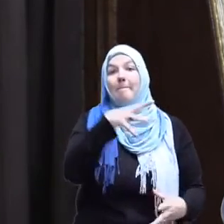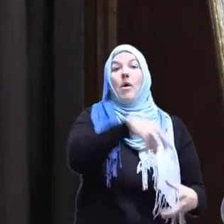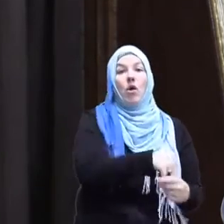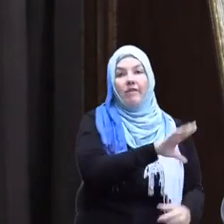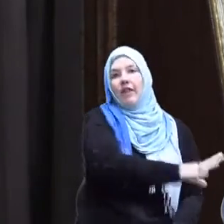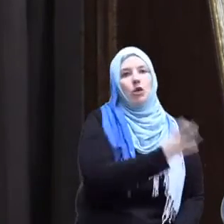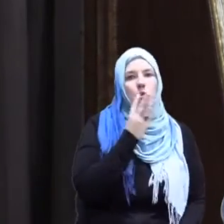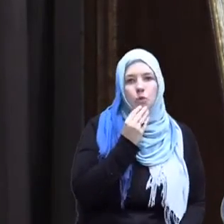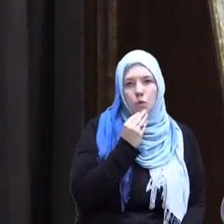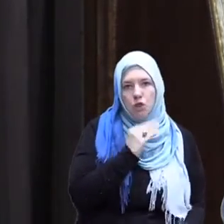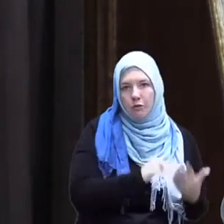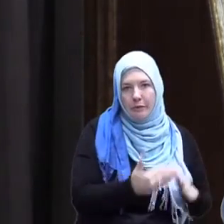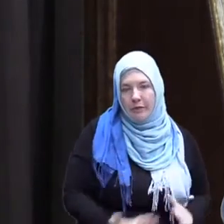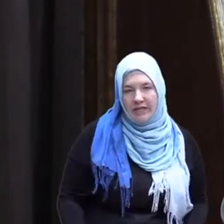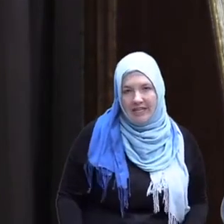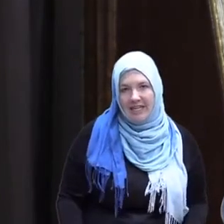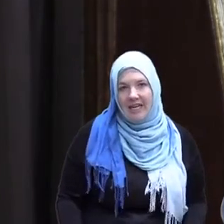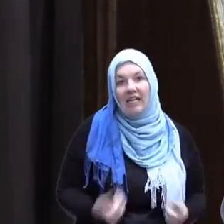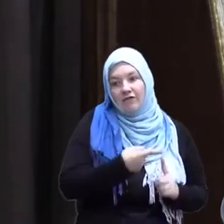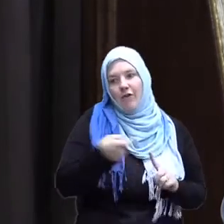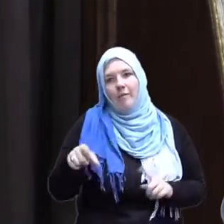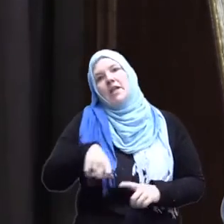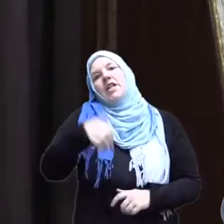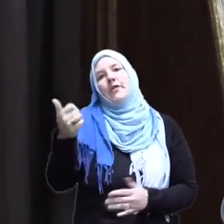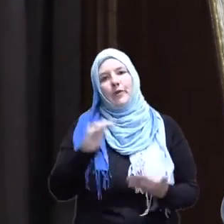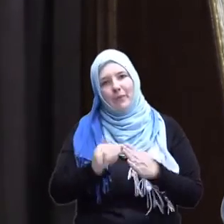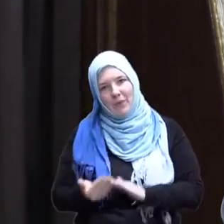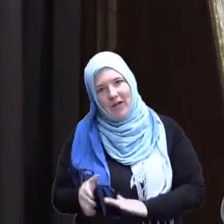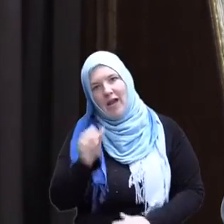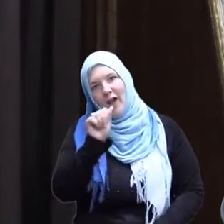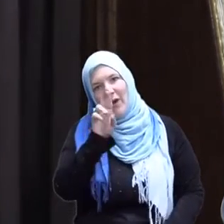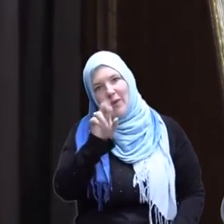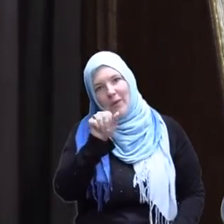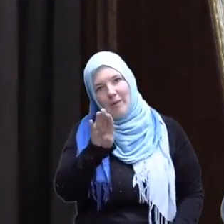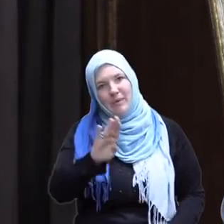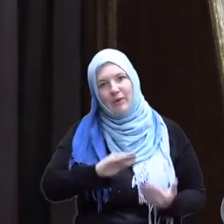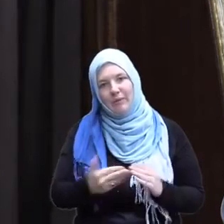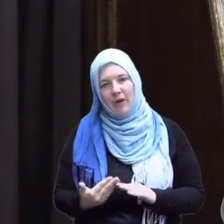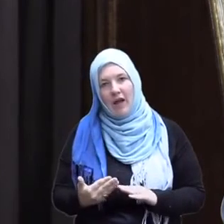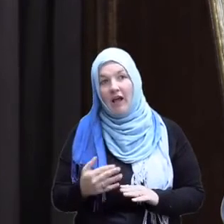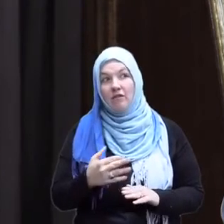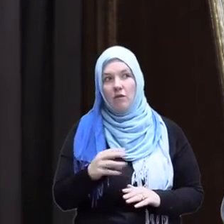of their community, from another community. So